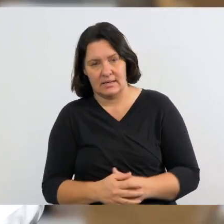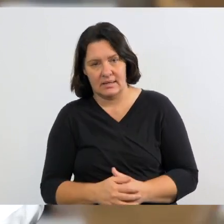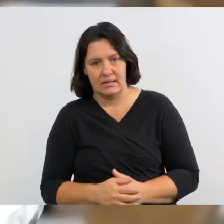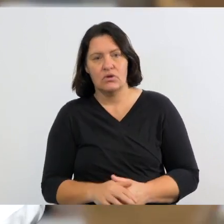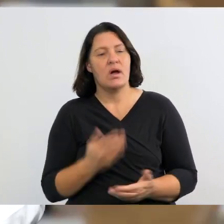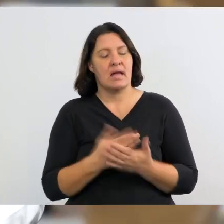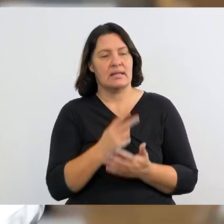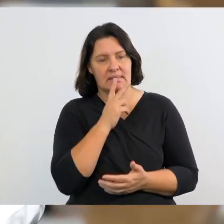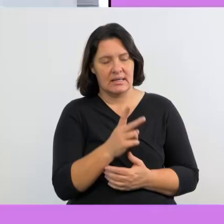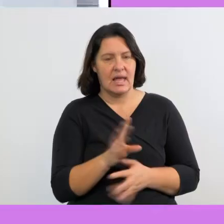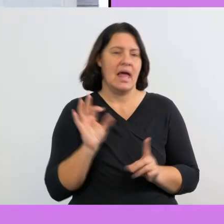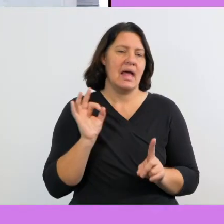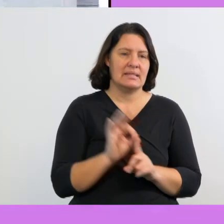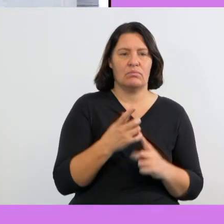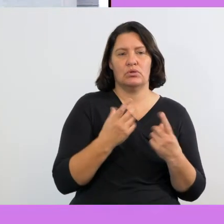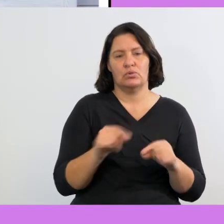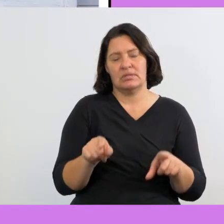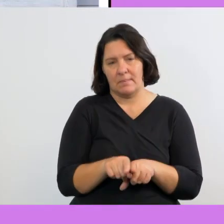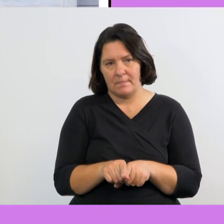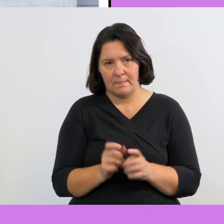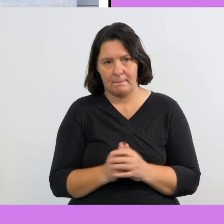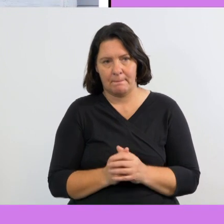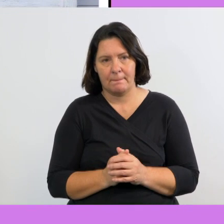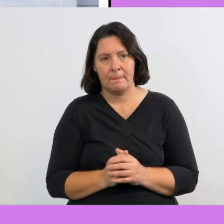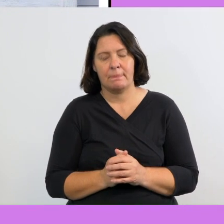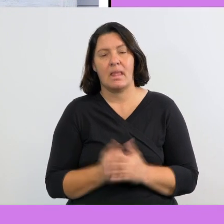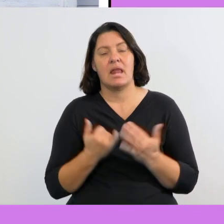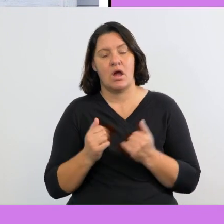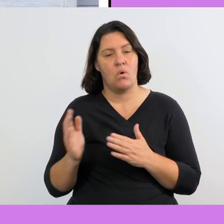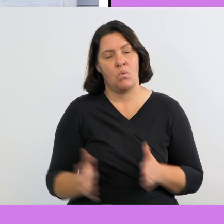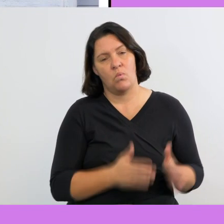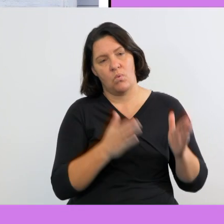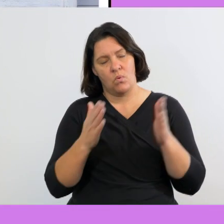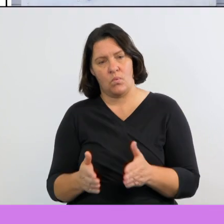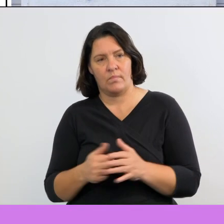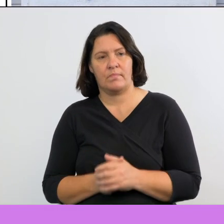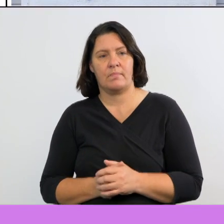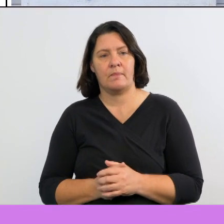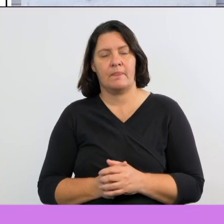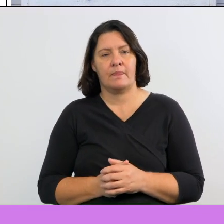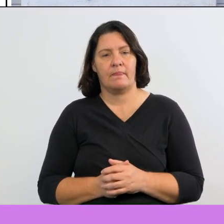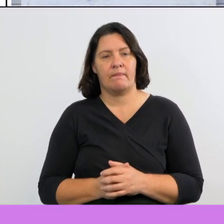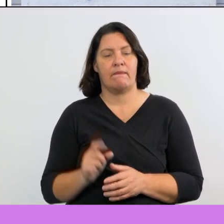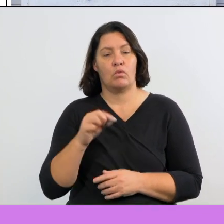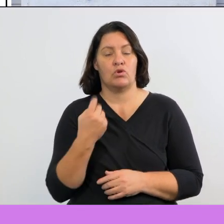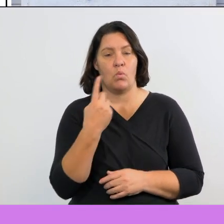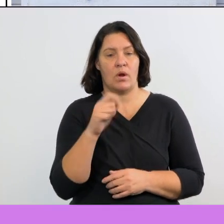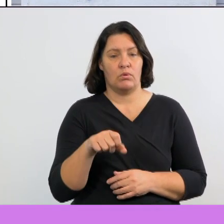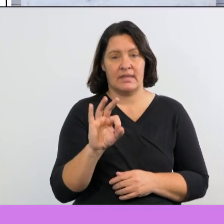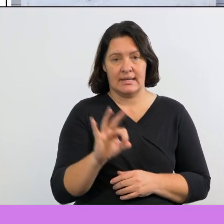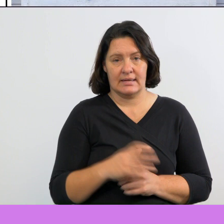questions. As you can see, exactly what I've done just now. All right, let's move on to our next slide.